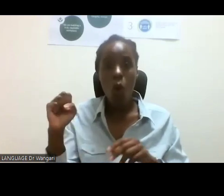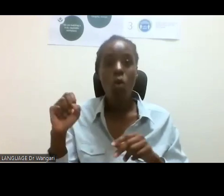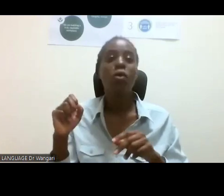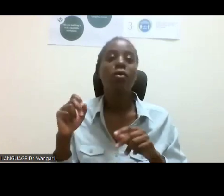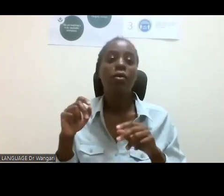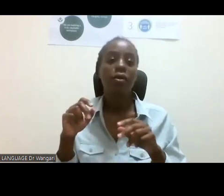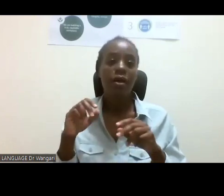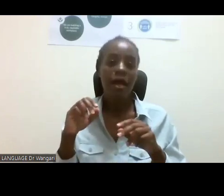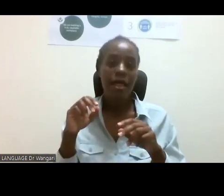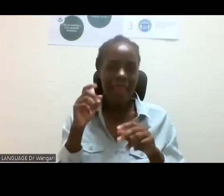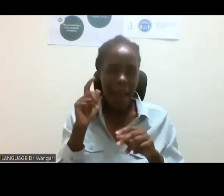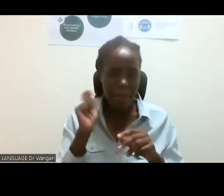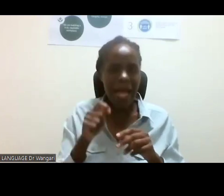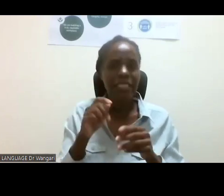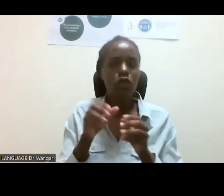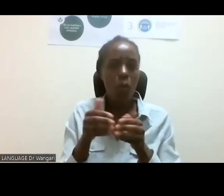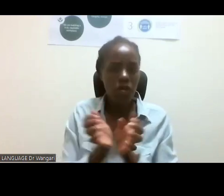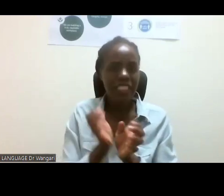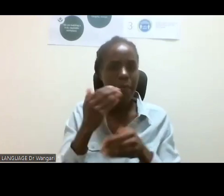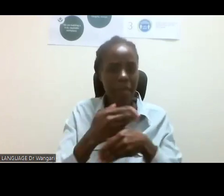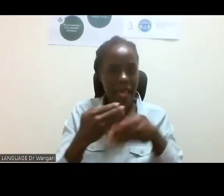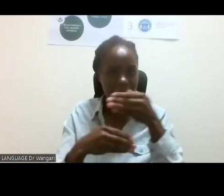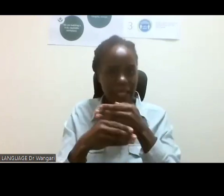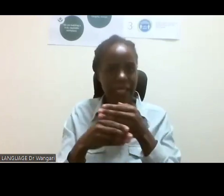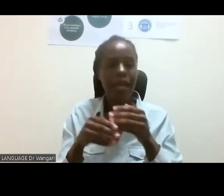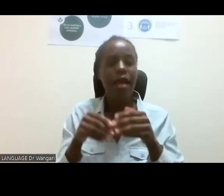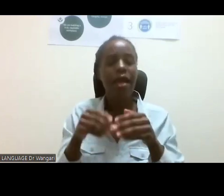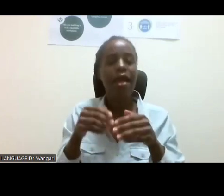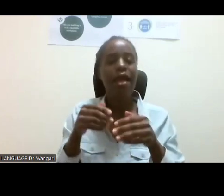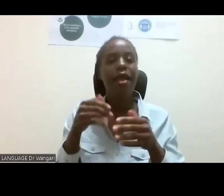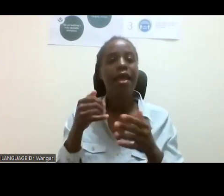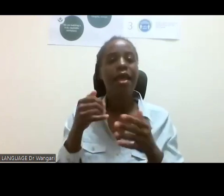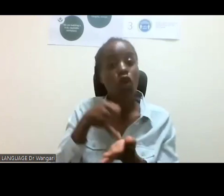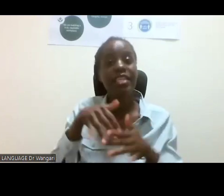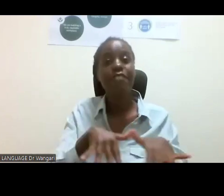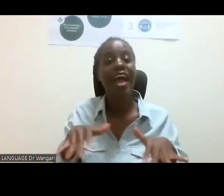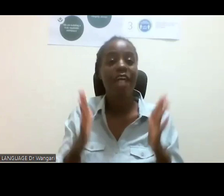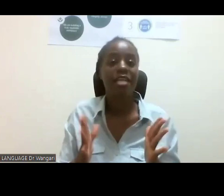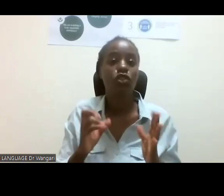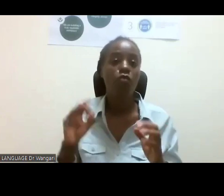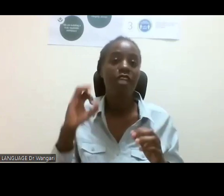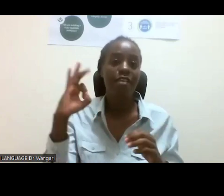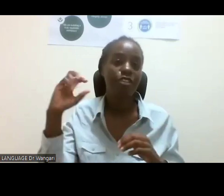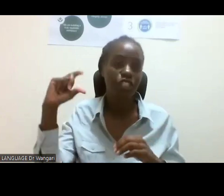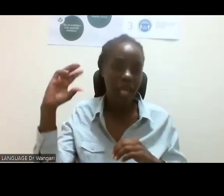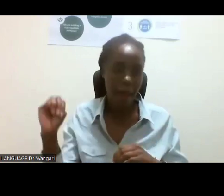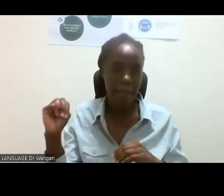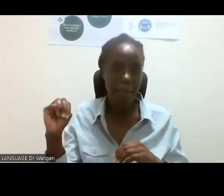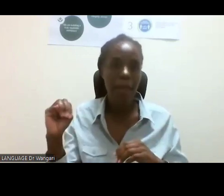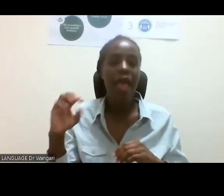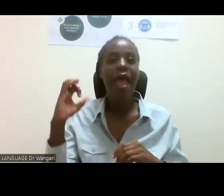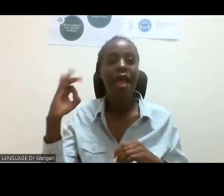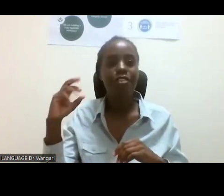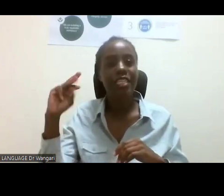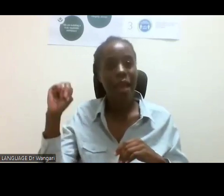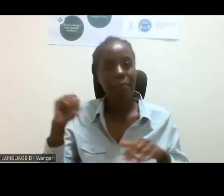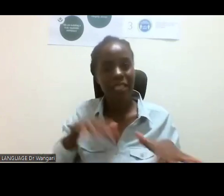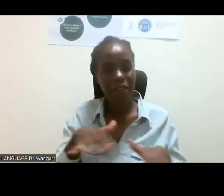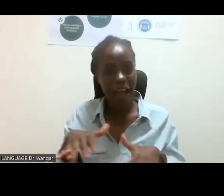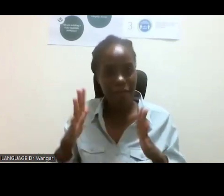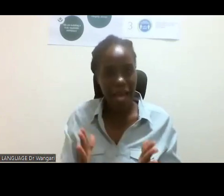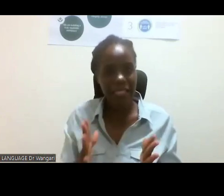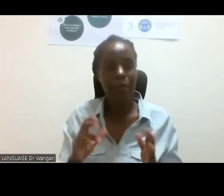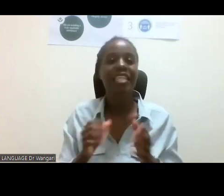Movement building should be enhanced, especially in regard to survivors of FGM. Survivors of FGM to be on the forefront, to